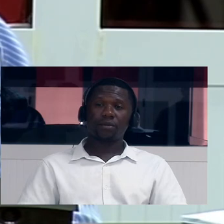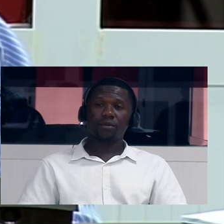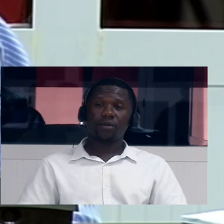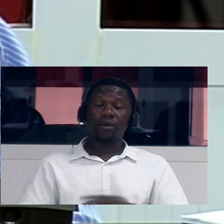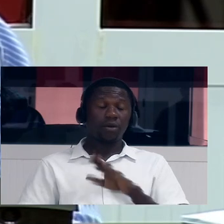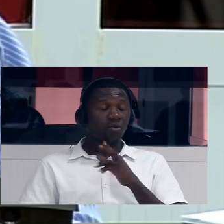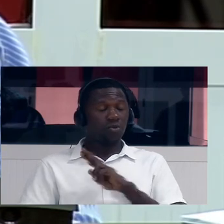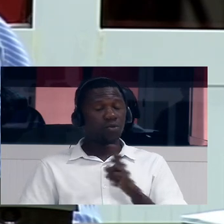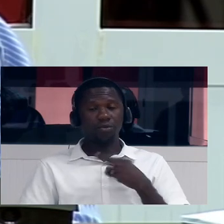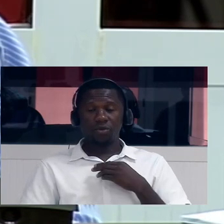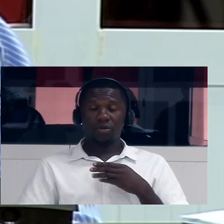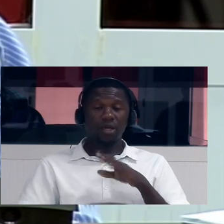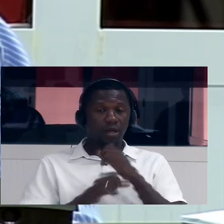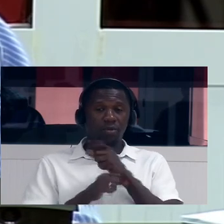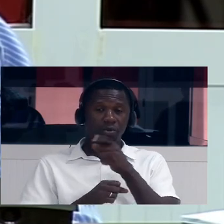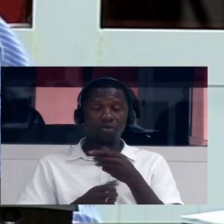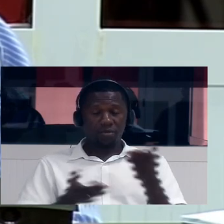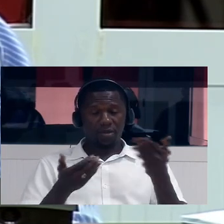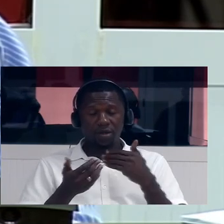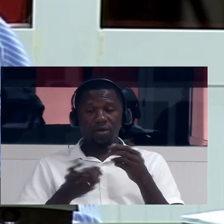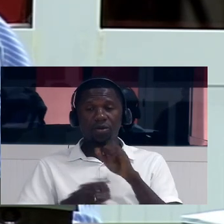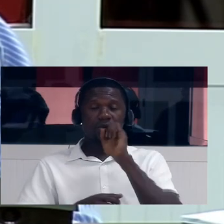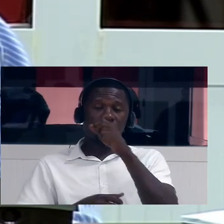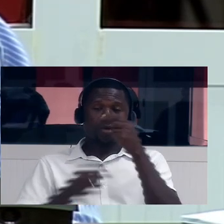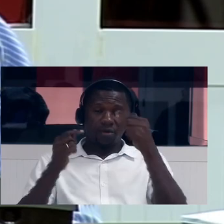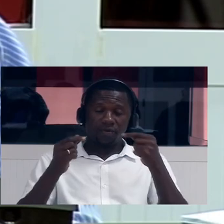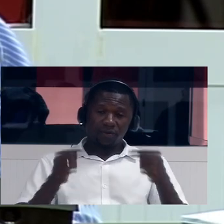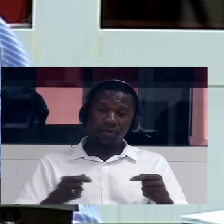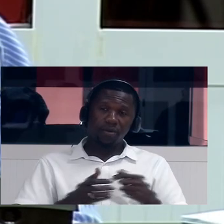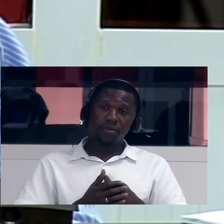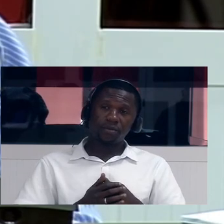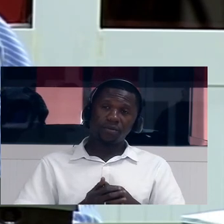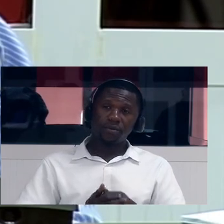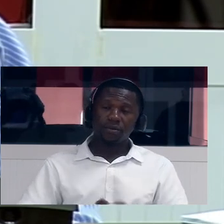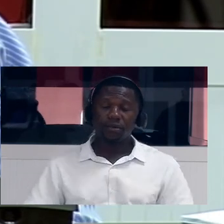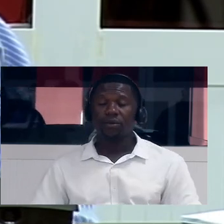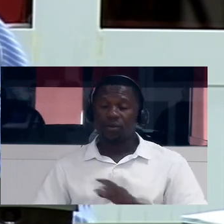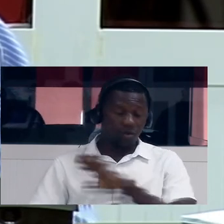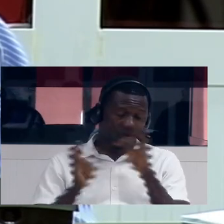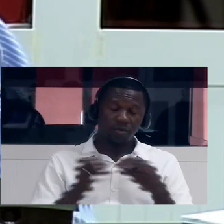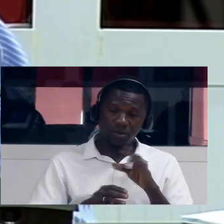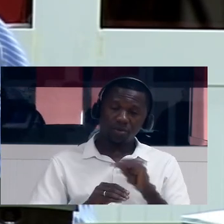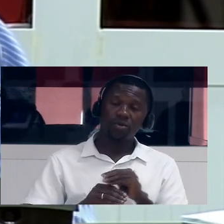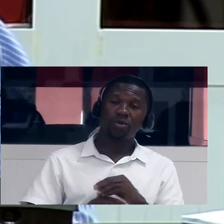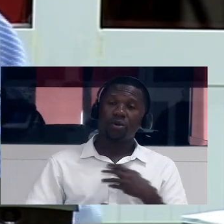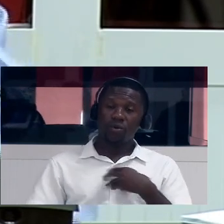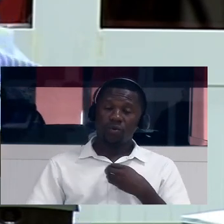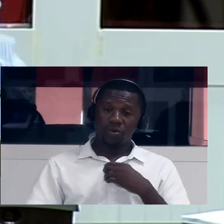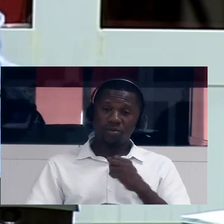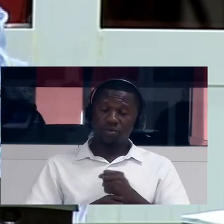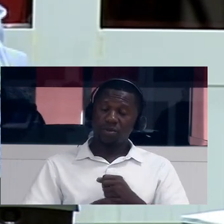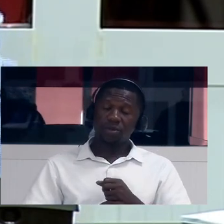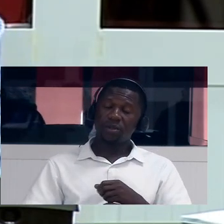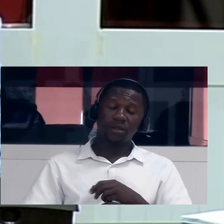I'm just helping you bring out your evidence. I'm telling you. And that's all I would do. Yeah. I just want to put the